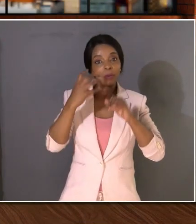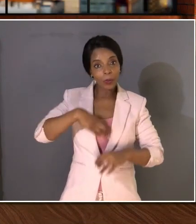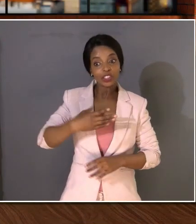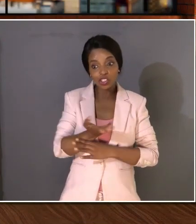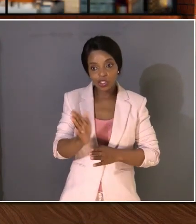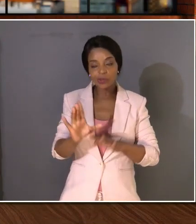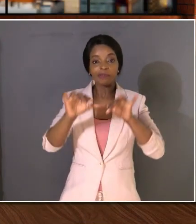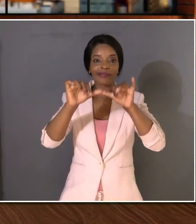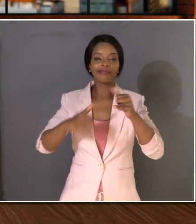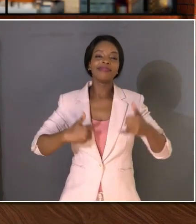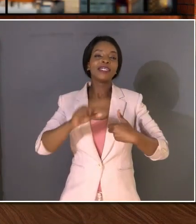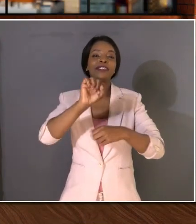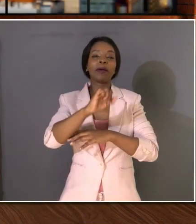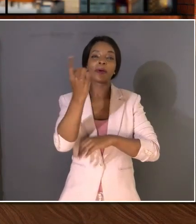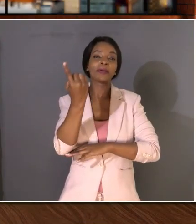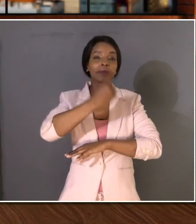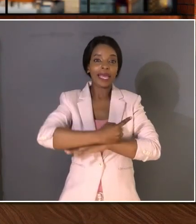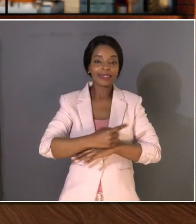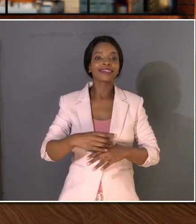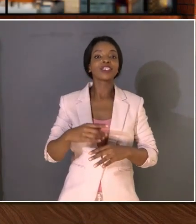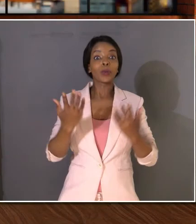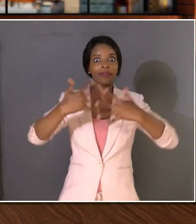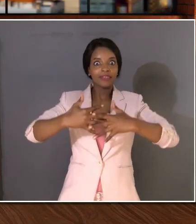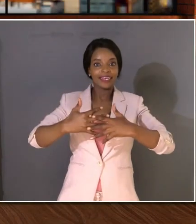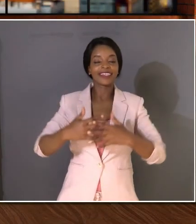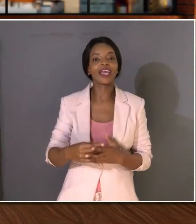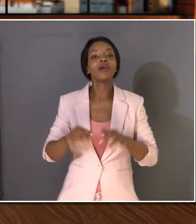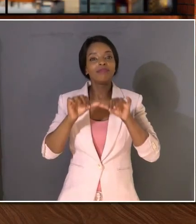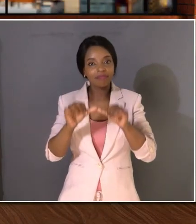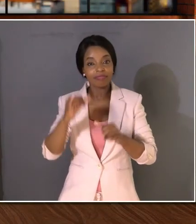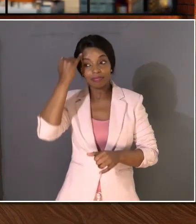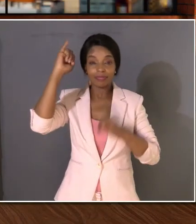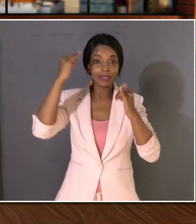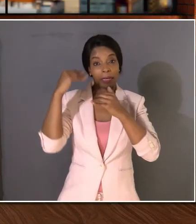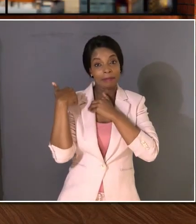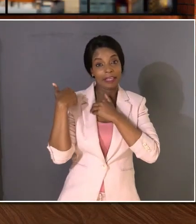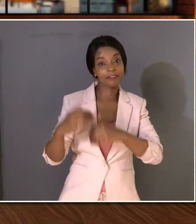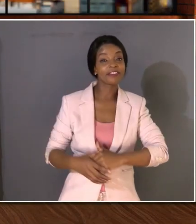a wonderful evening. Keep innovating. Stay home if you can, and stay safe.